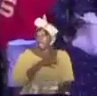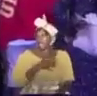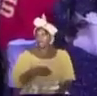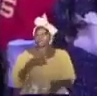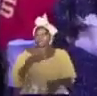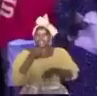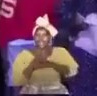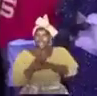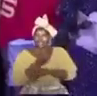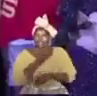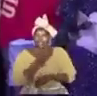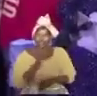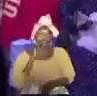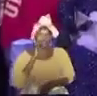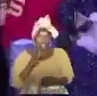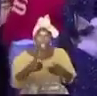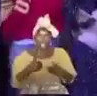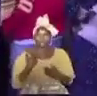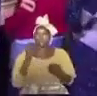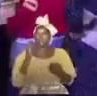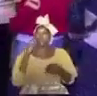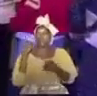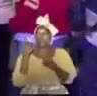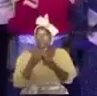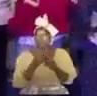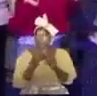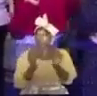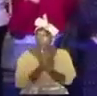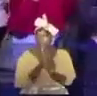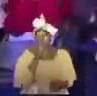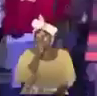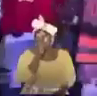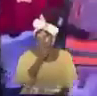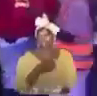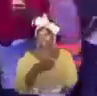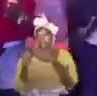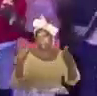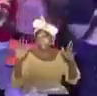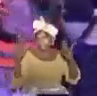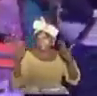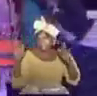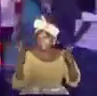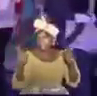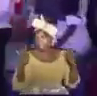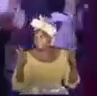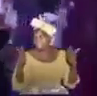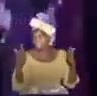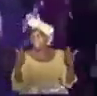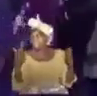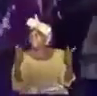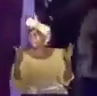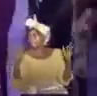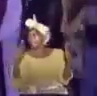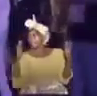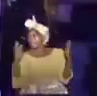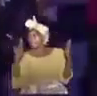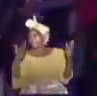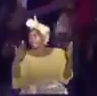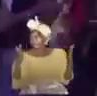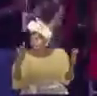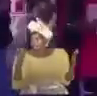you. Let's honor them as they move. Just a moment and you'll be back to your seat. Give them a big God bless you. Give them a big God bless